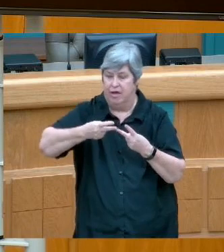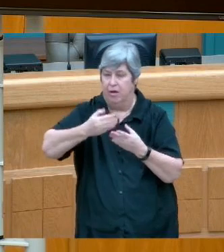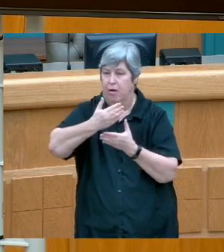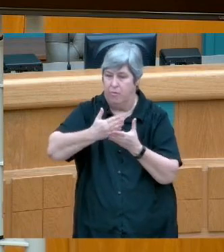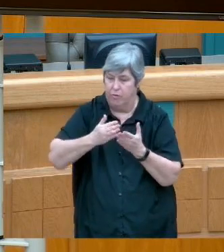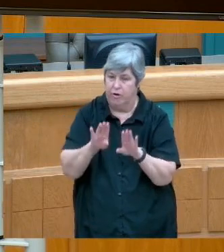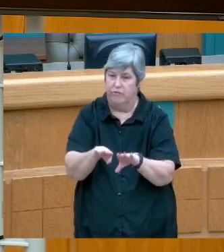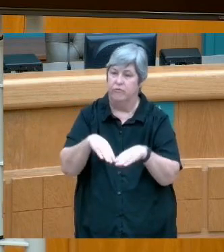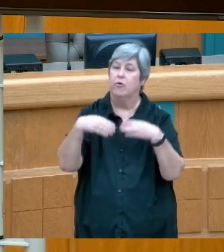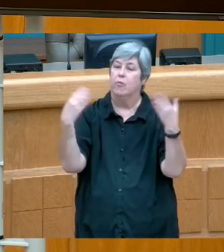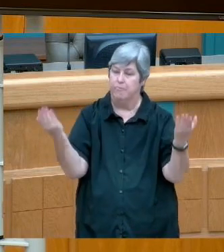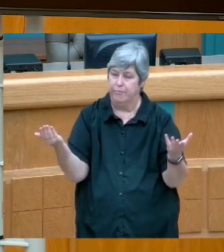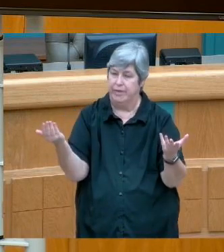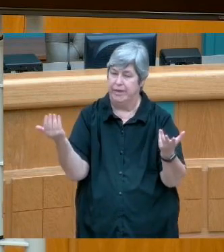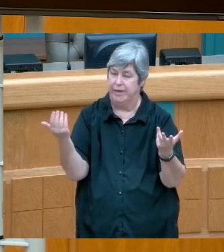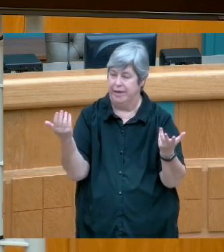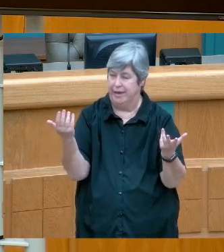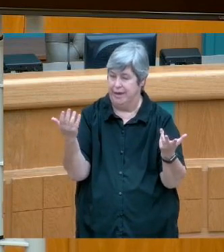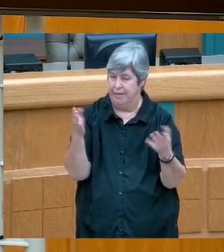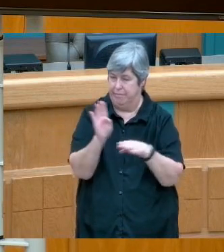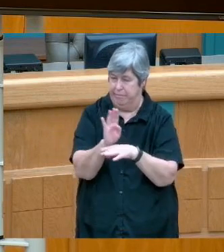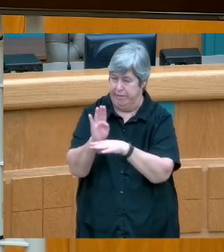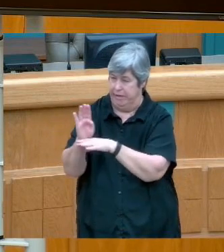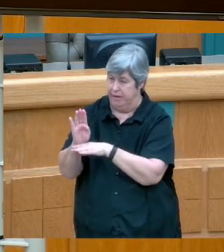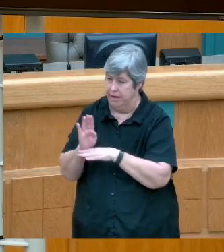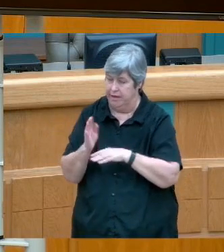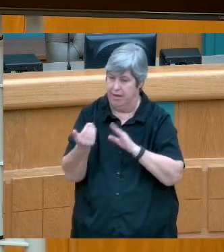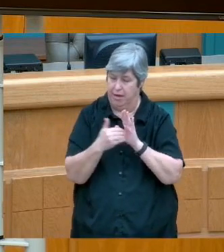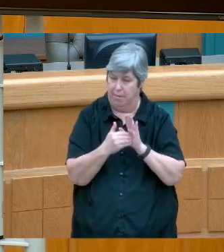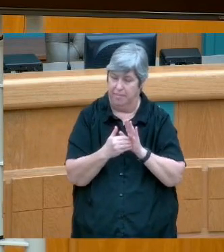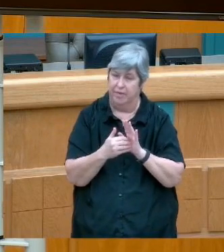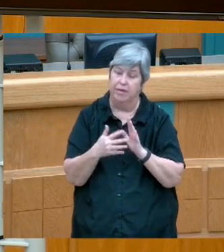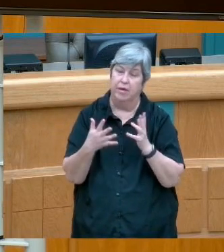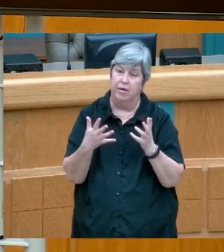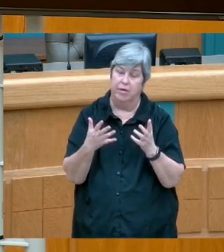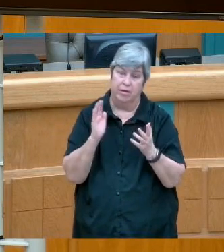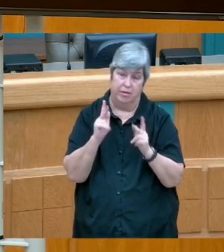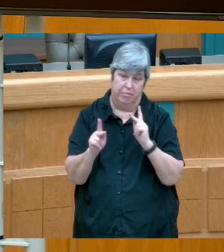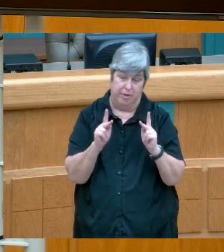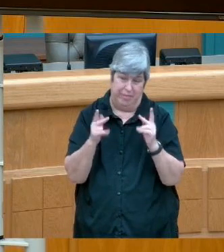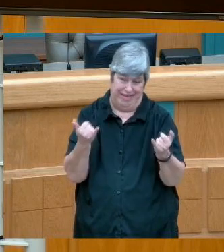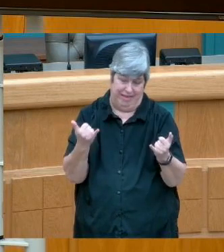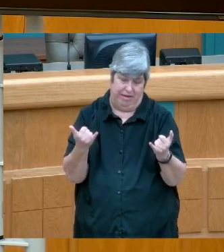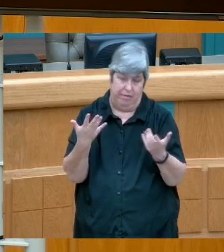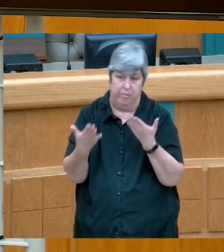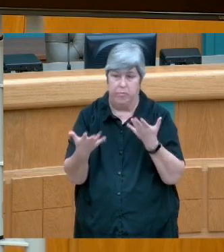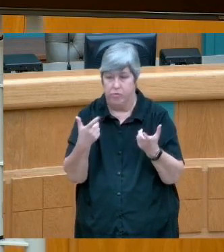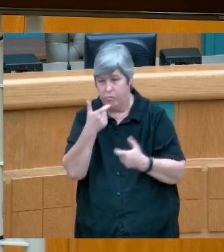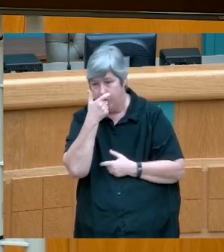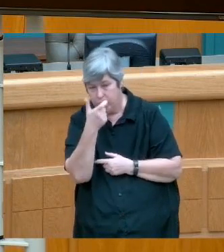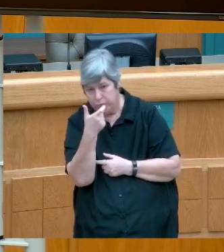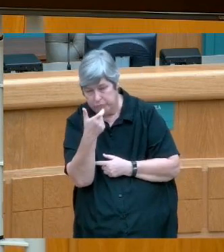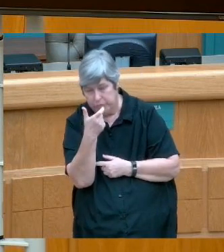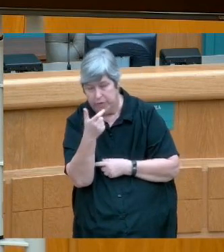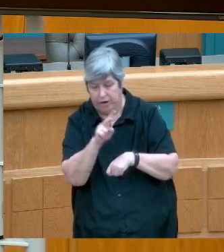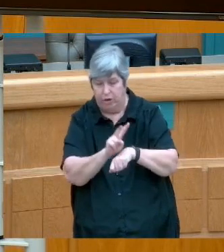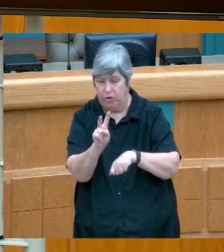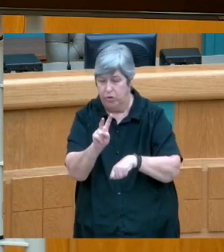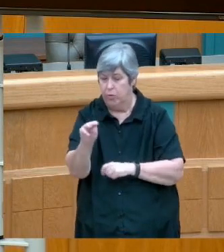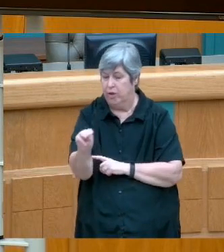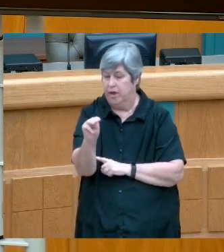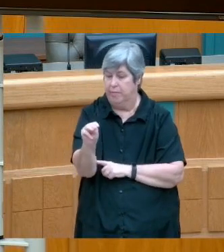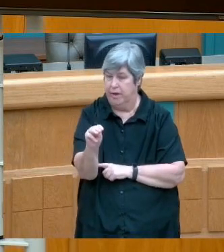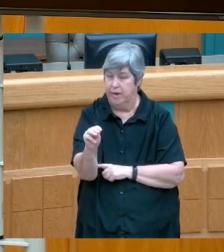our economy in the great state of Texas. And so our viewers today here may want to tune in.